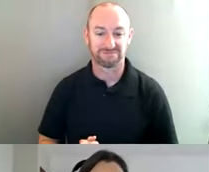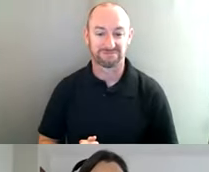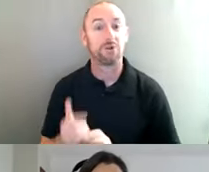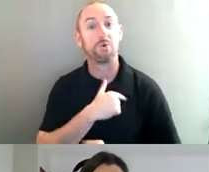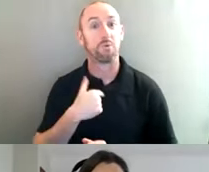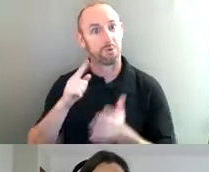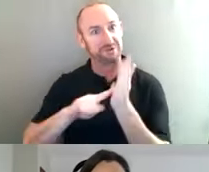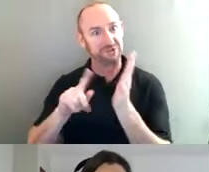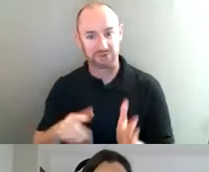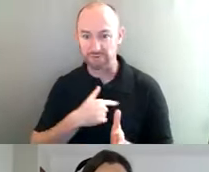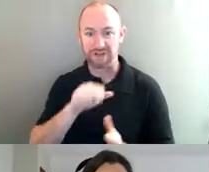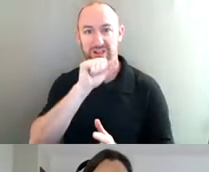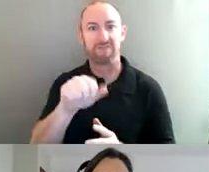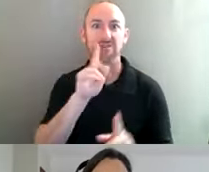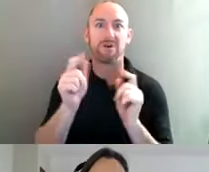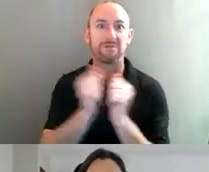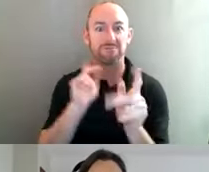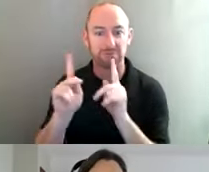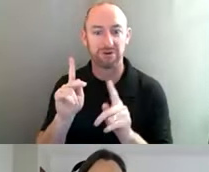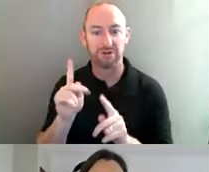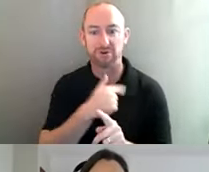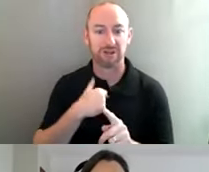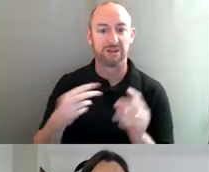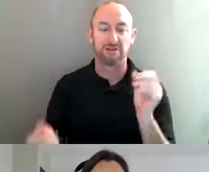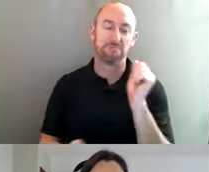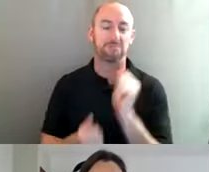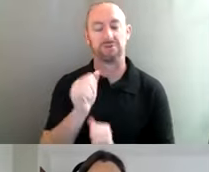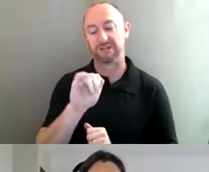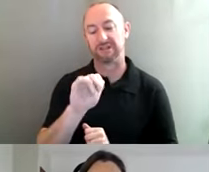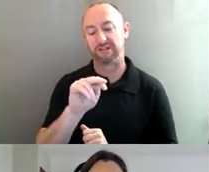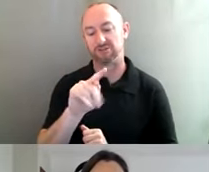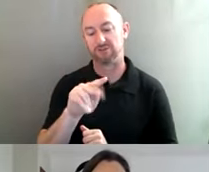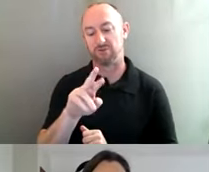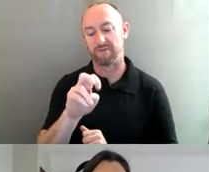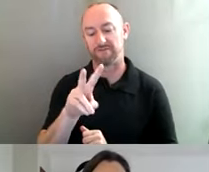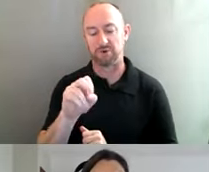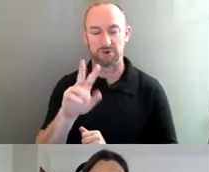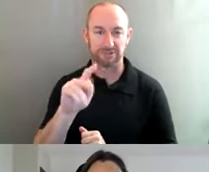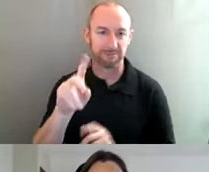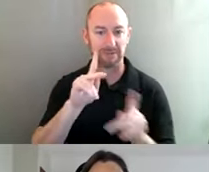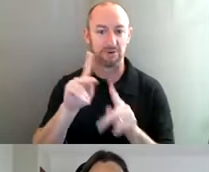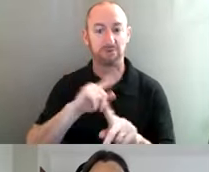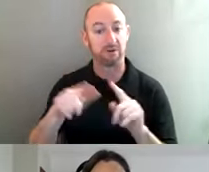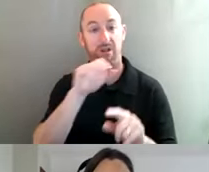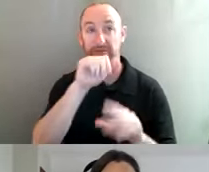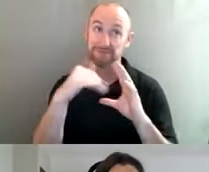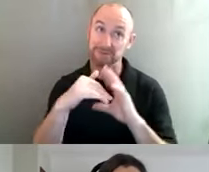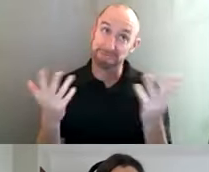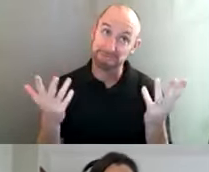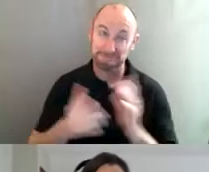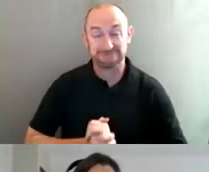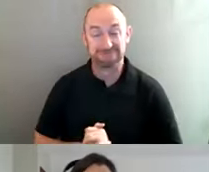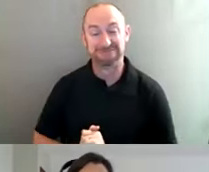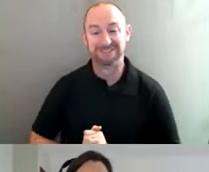We're researchers. We love to talk to people. Actually, we are like the most introverted group at Tableau, but we love email.